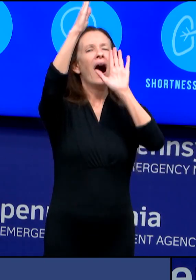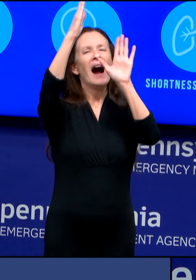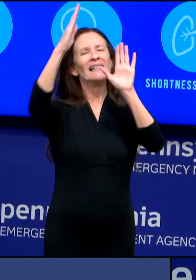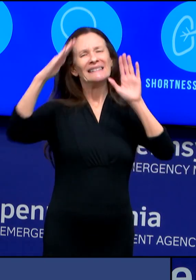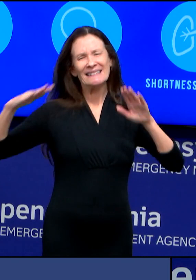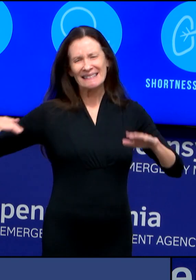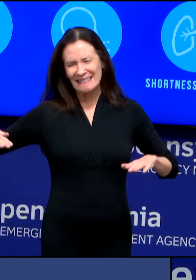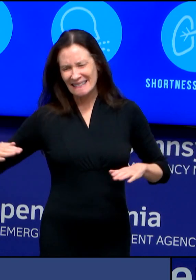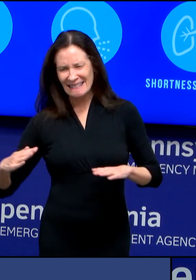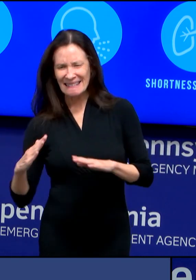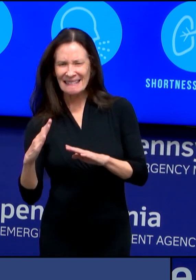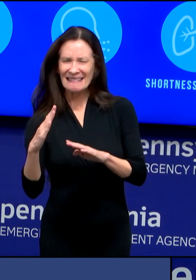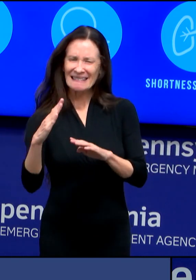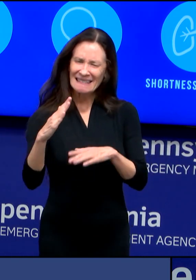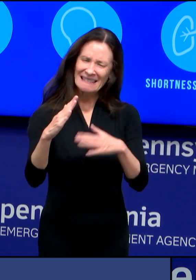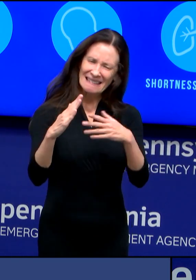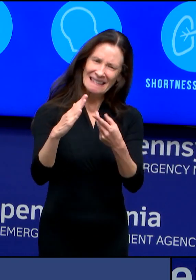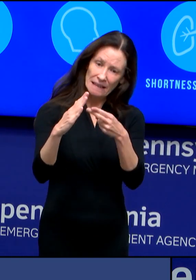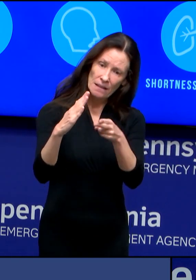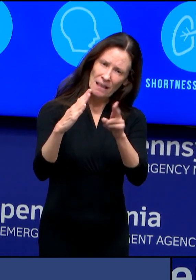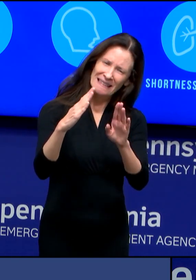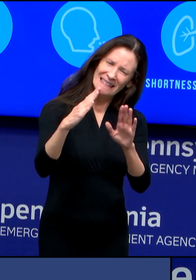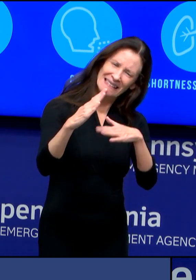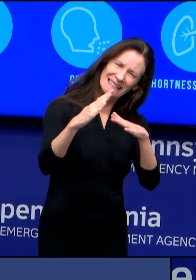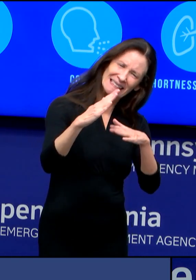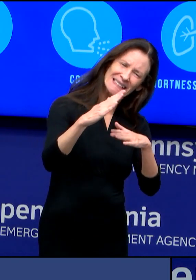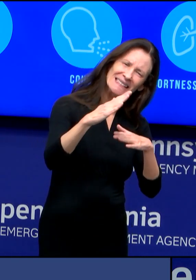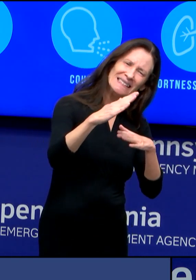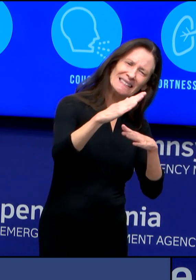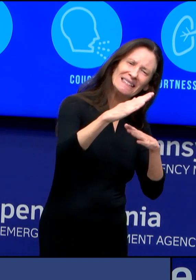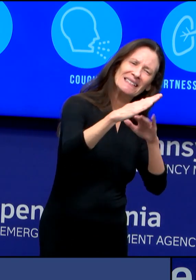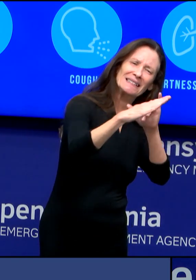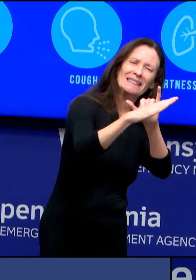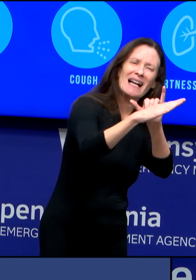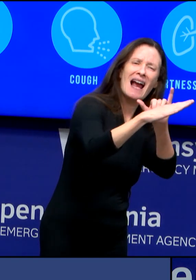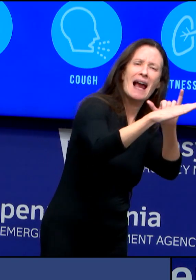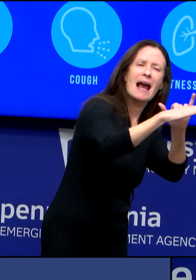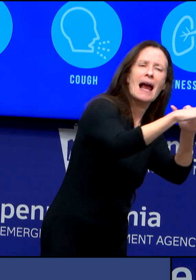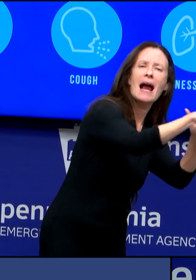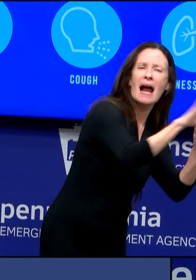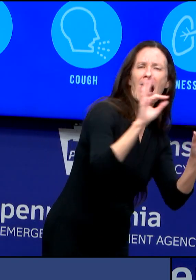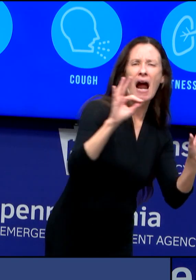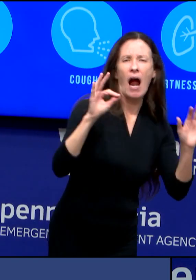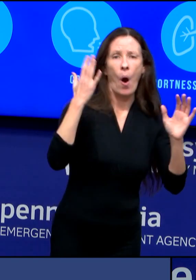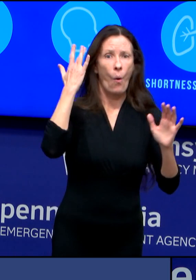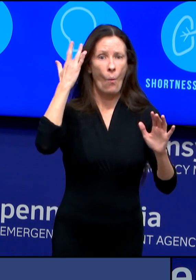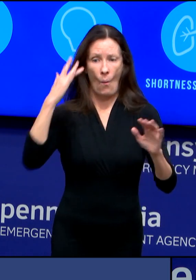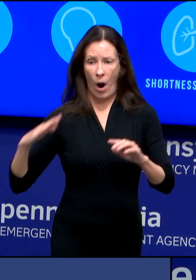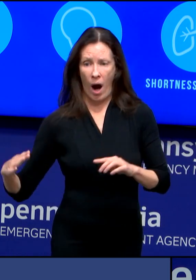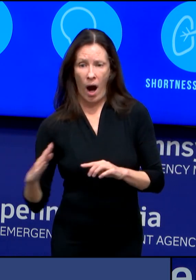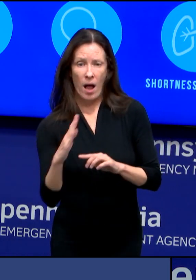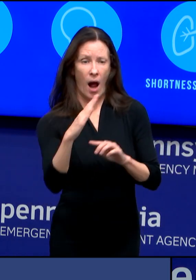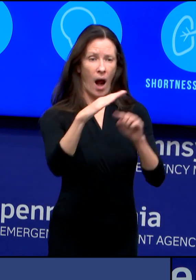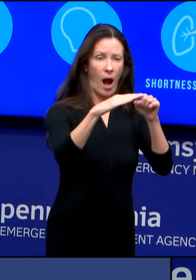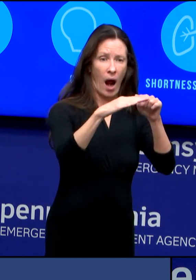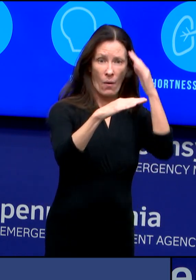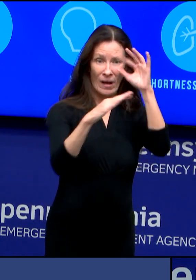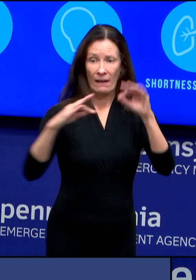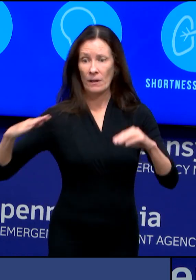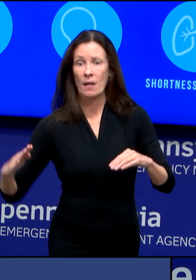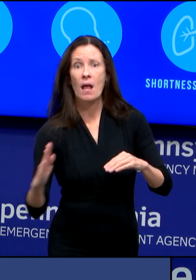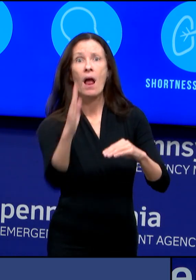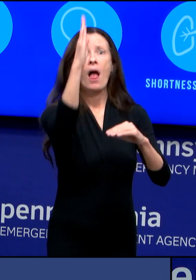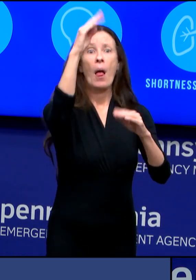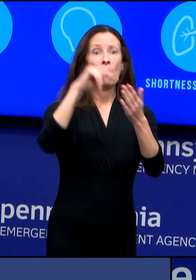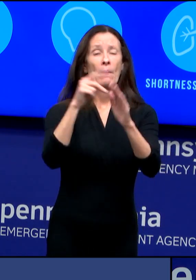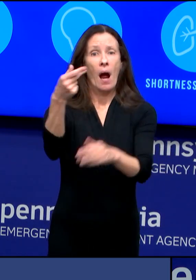surge we have been discussing that could overwhelm our hospitals and healthcare systems. And then as a follow-up, Dr. Levine,